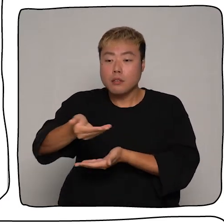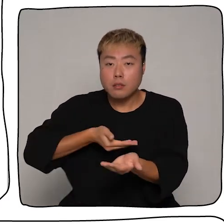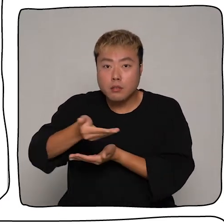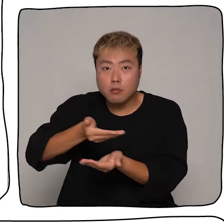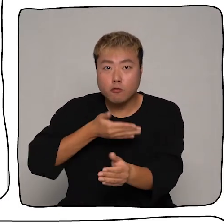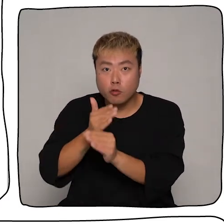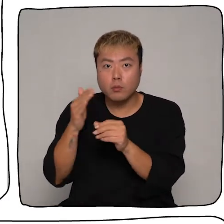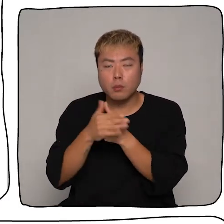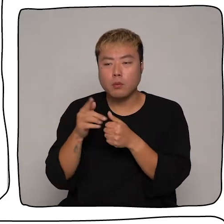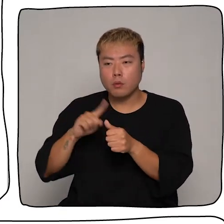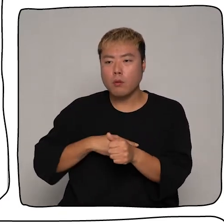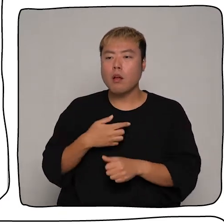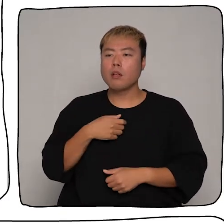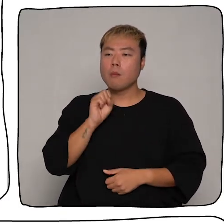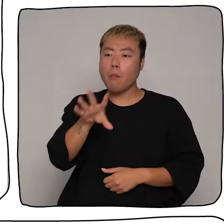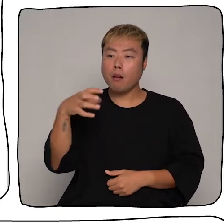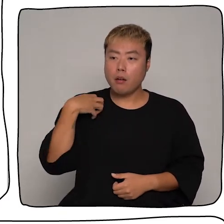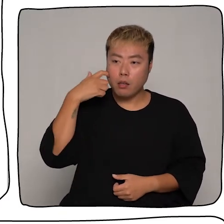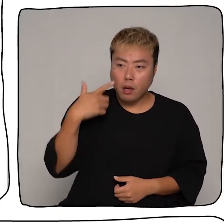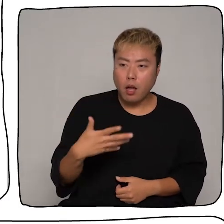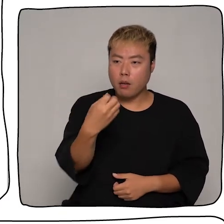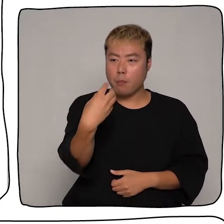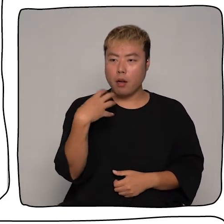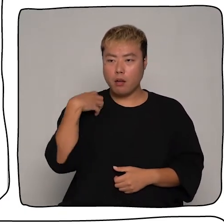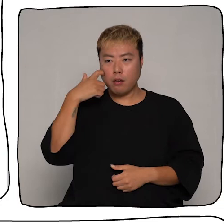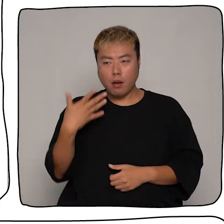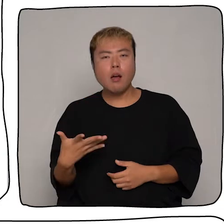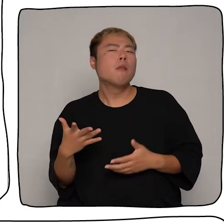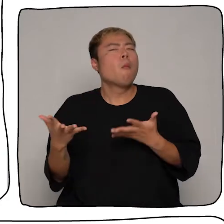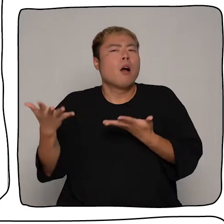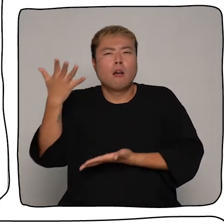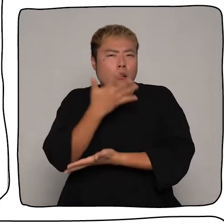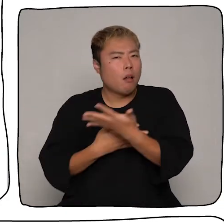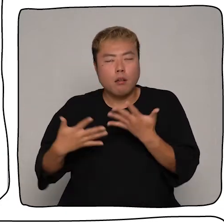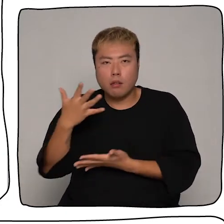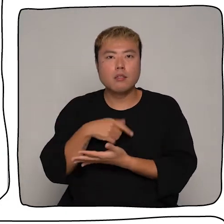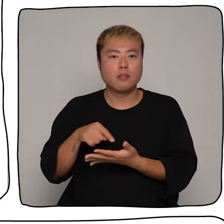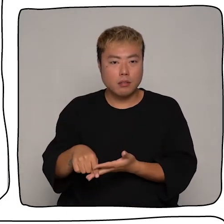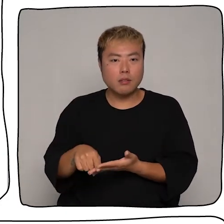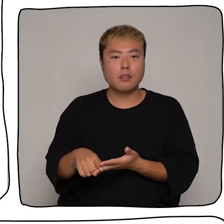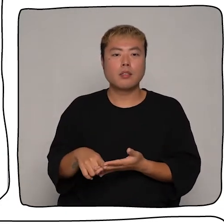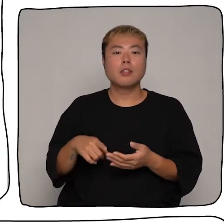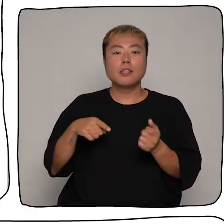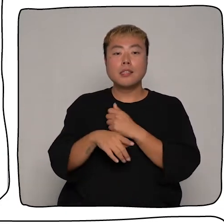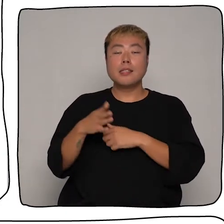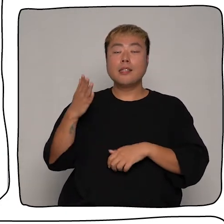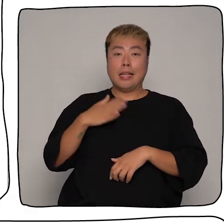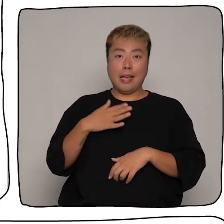participants get fuzzy. When you touch me, you are also touched by me.